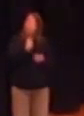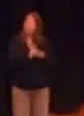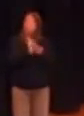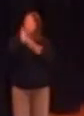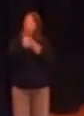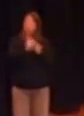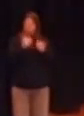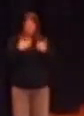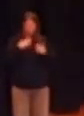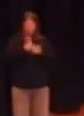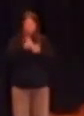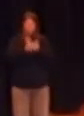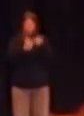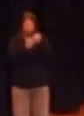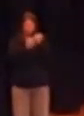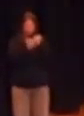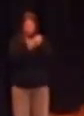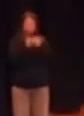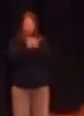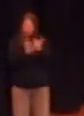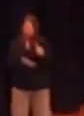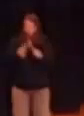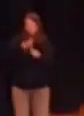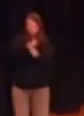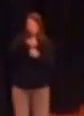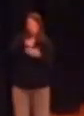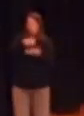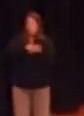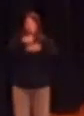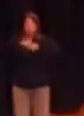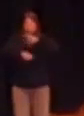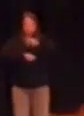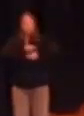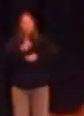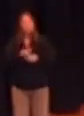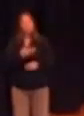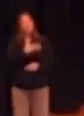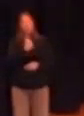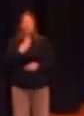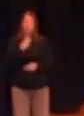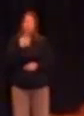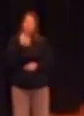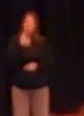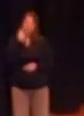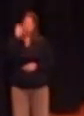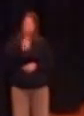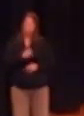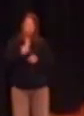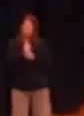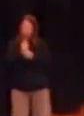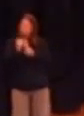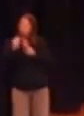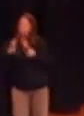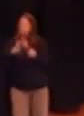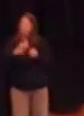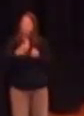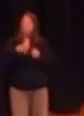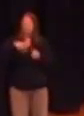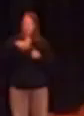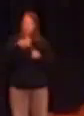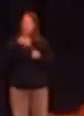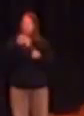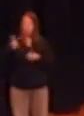programs are funded, that they are priorities in our budget, and we badly need to be expanding public